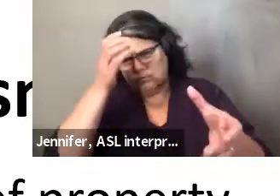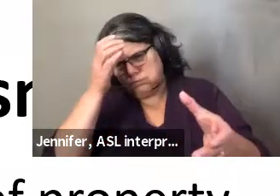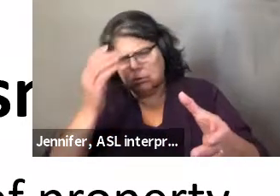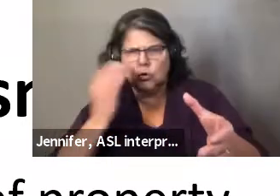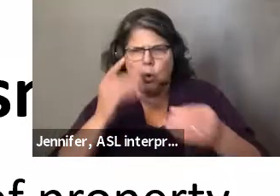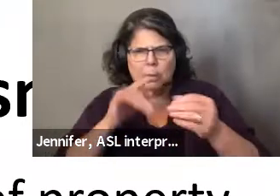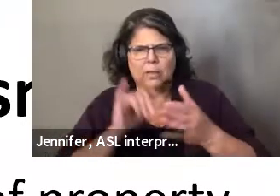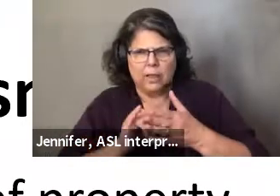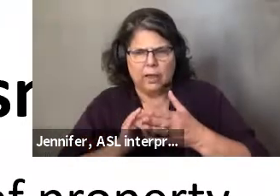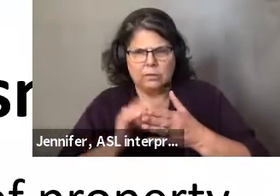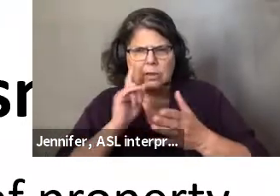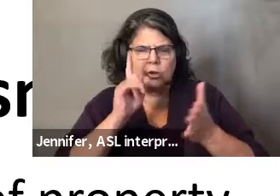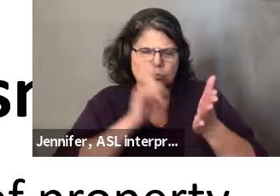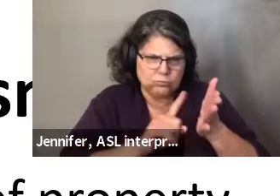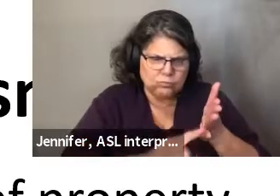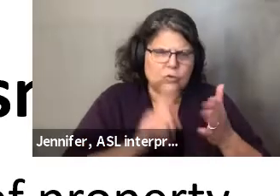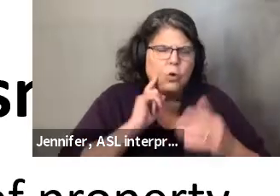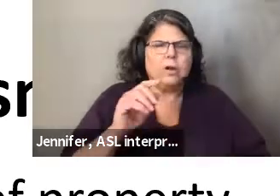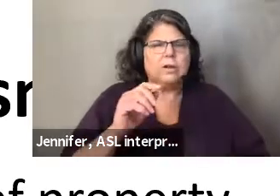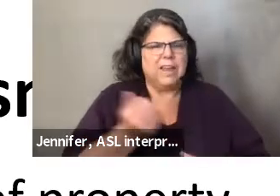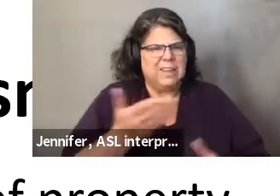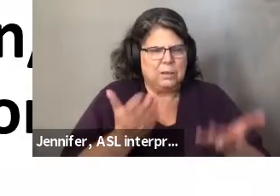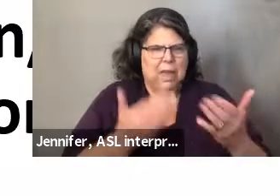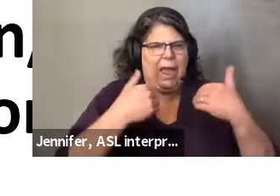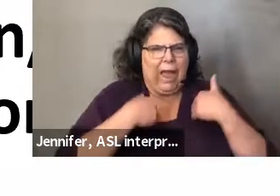asbestos containing materials.